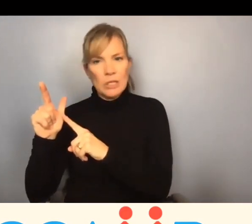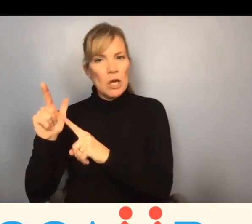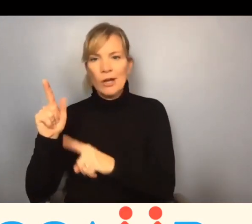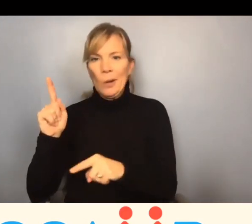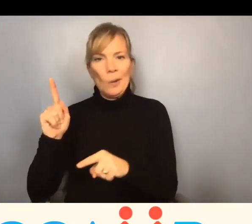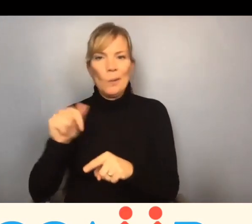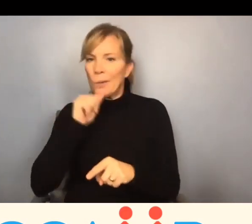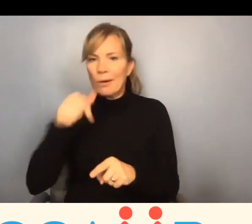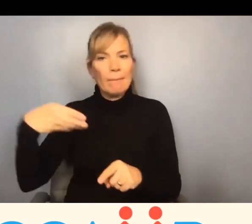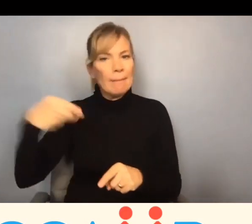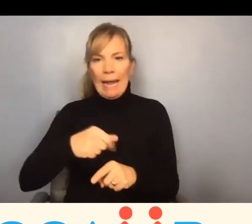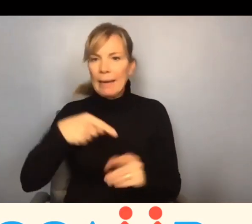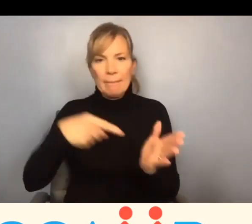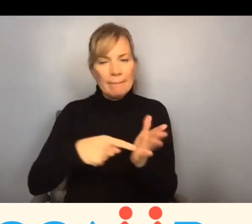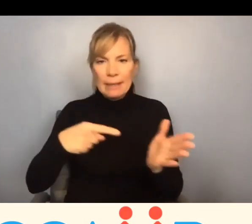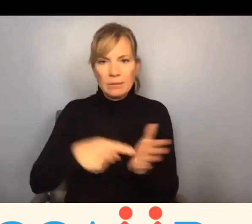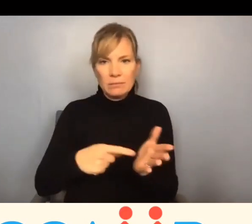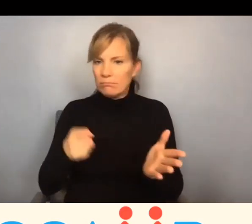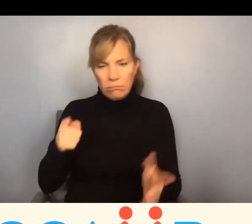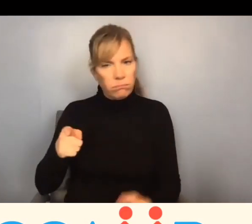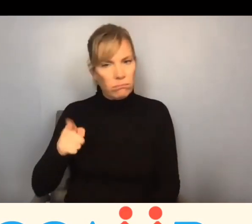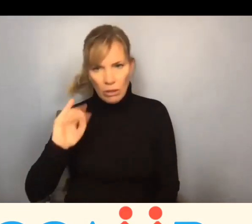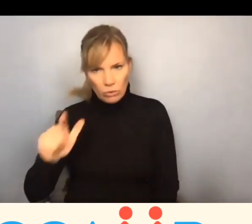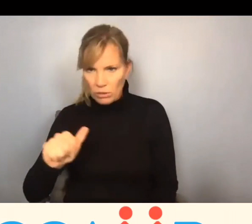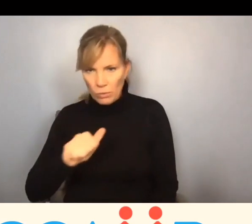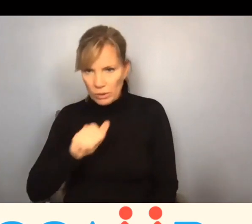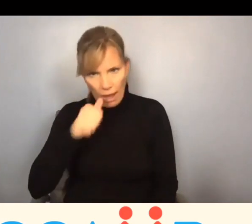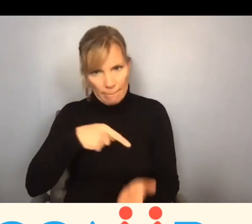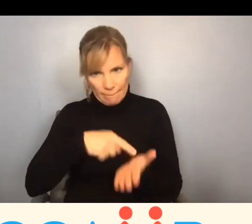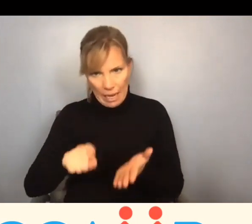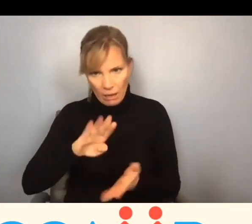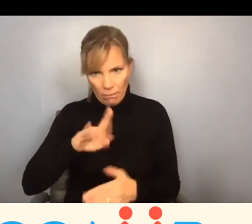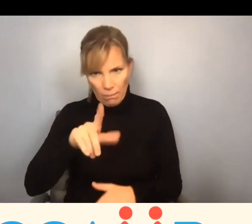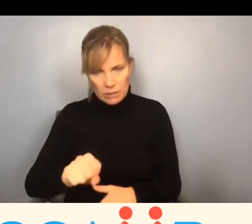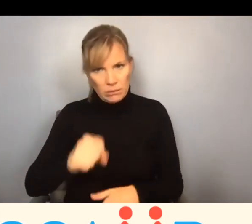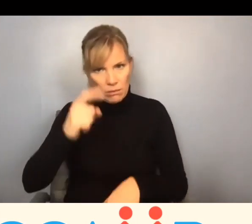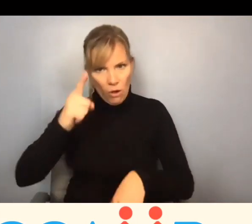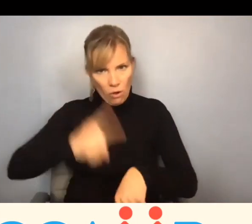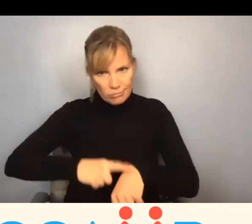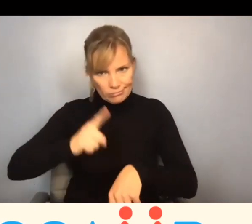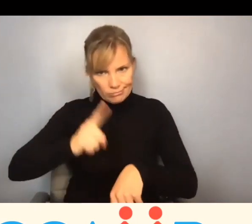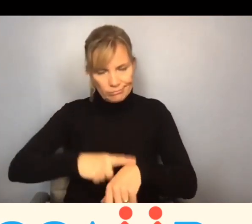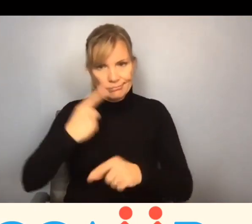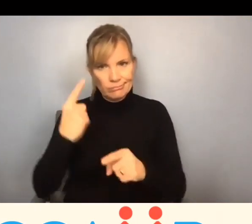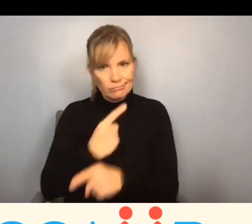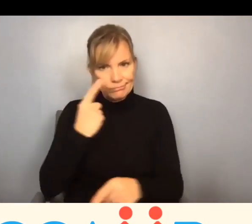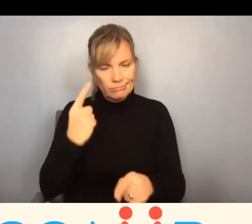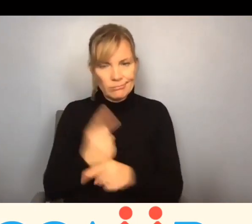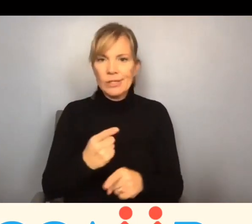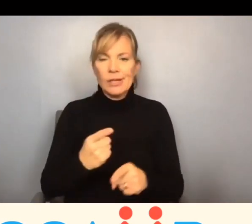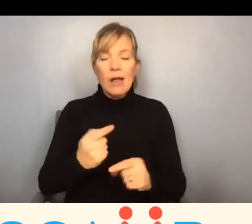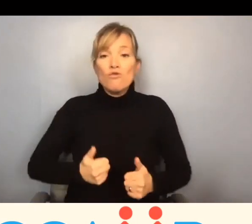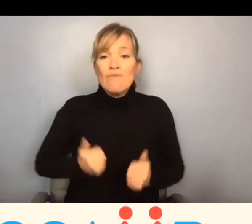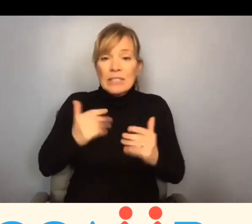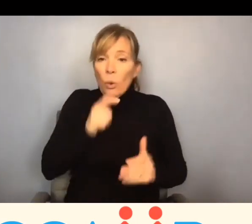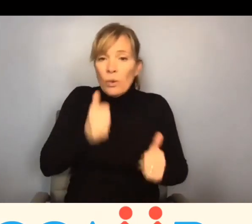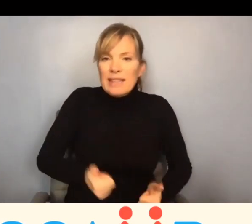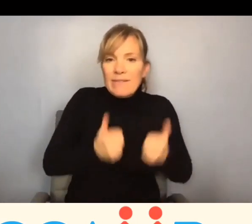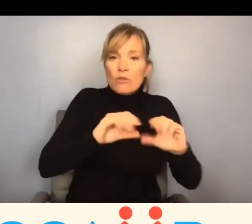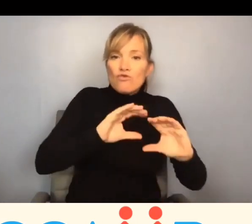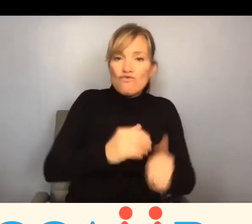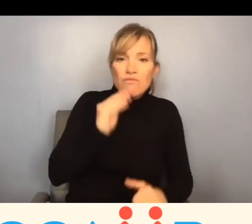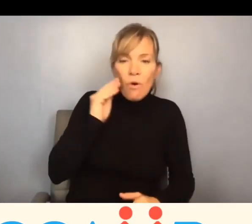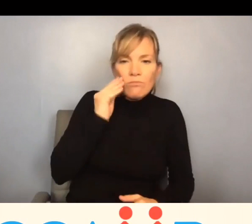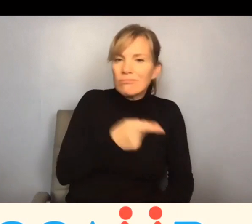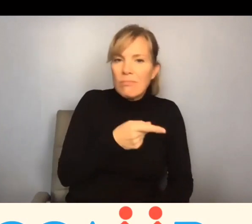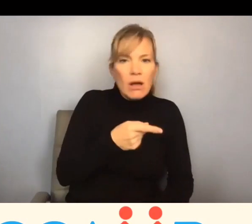its bills, and in fact was not paying its bills in a timely fashion, the residents who lived in this group home were